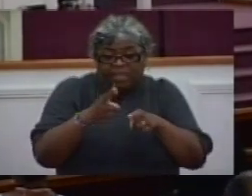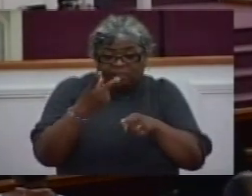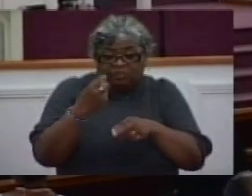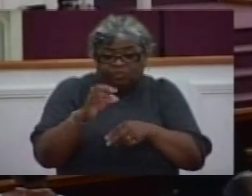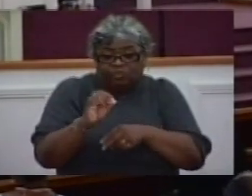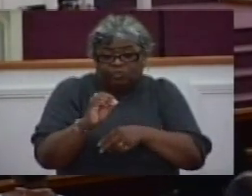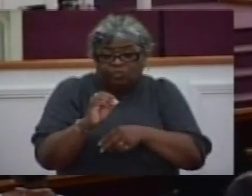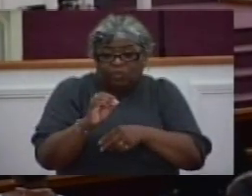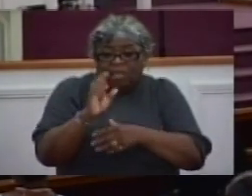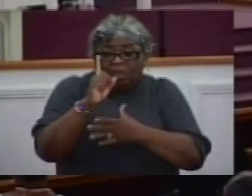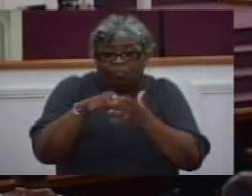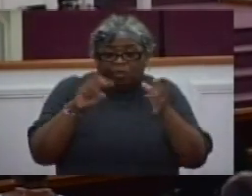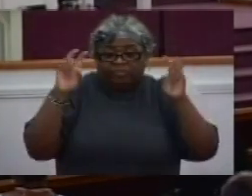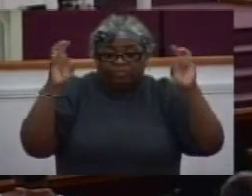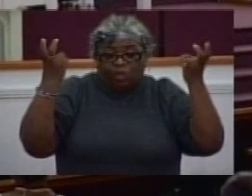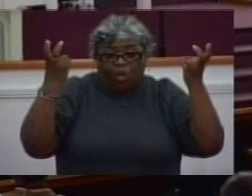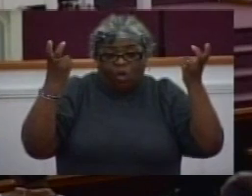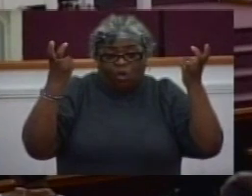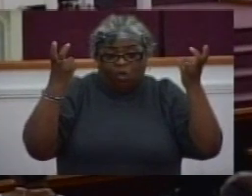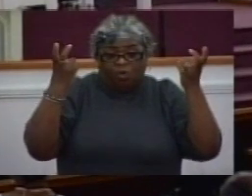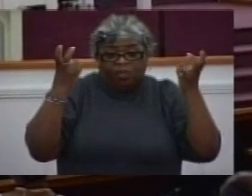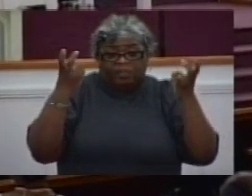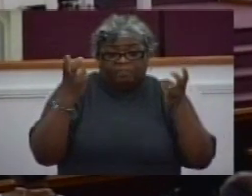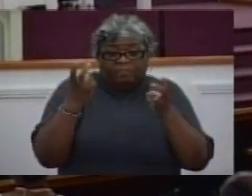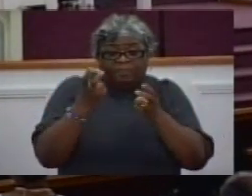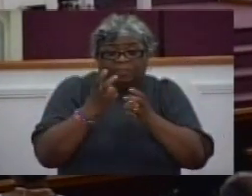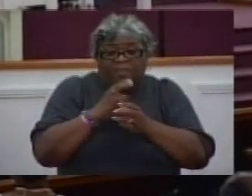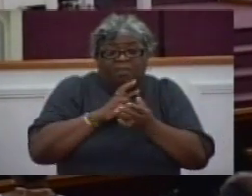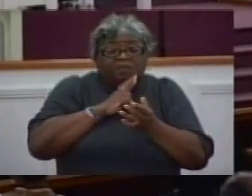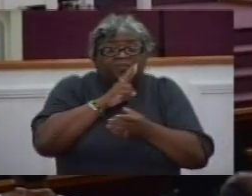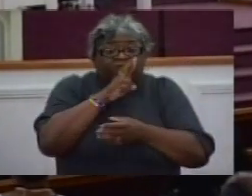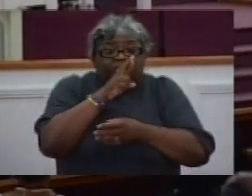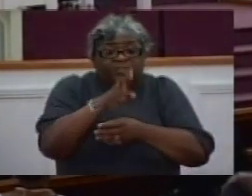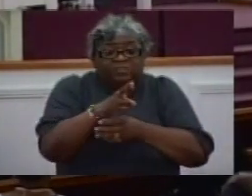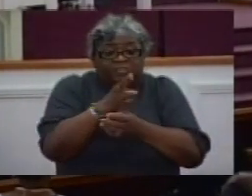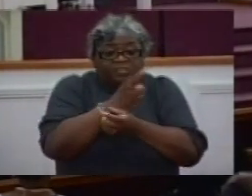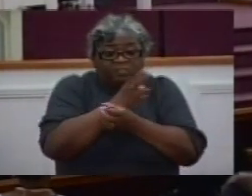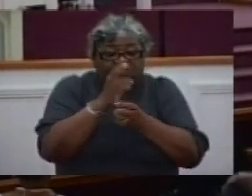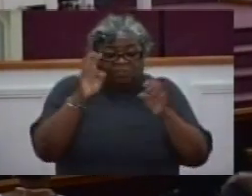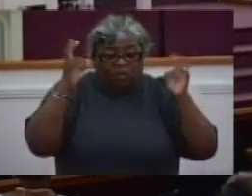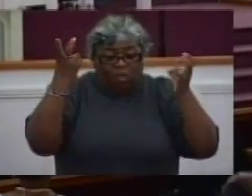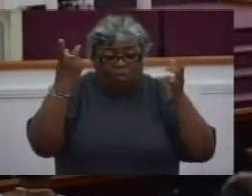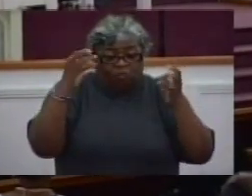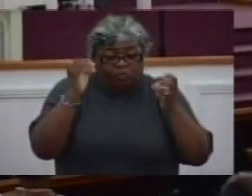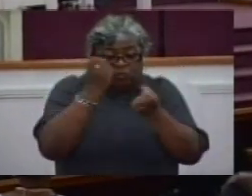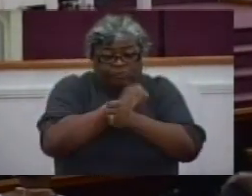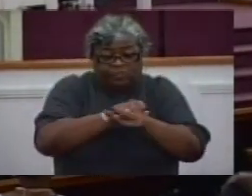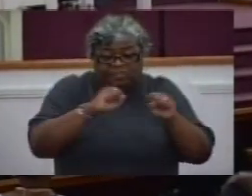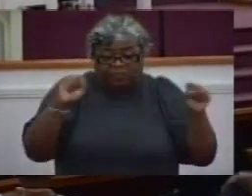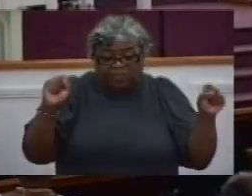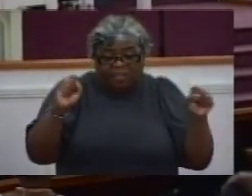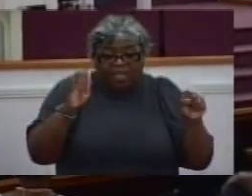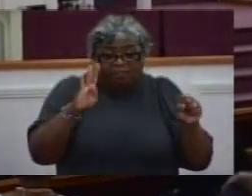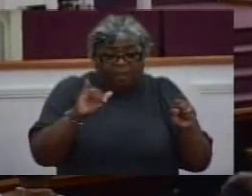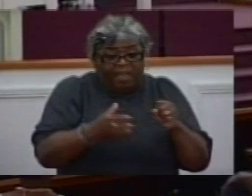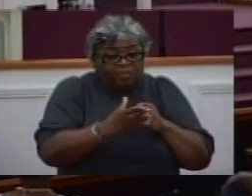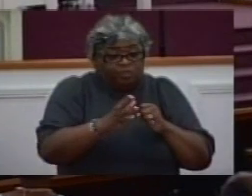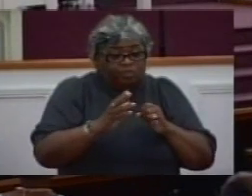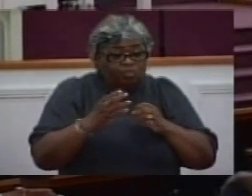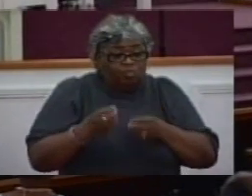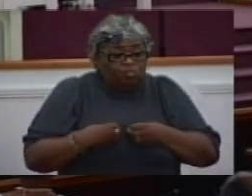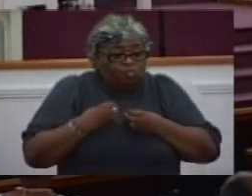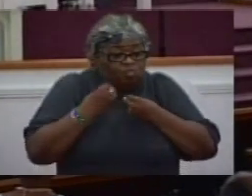the what is called effectual call of salvation, and by you being willing